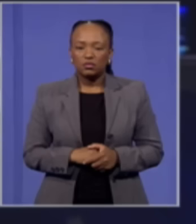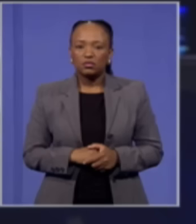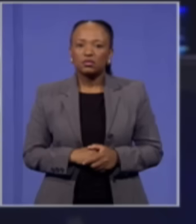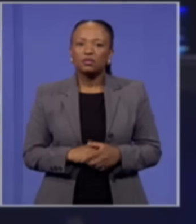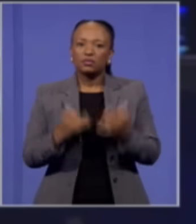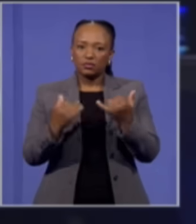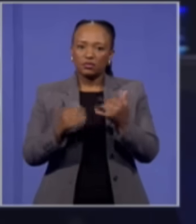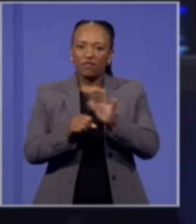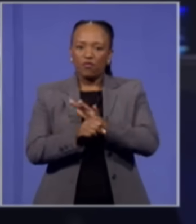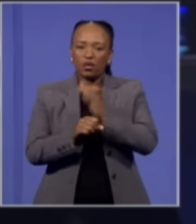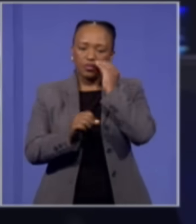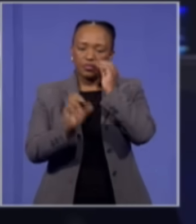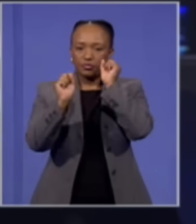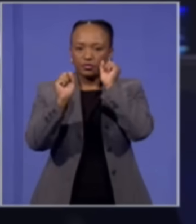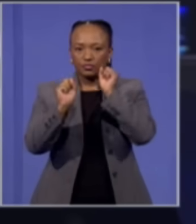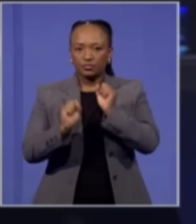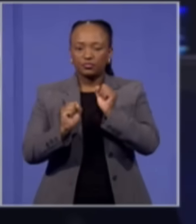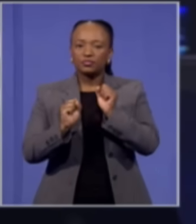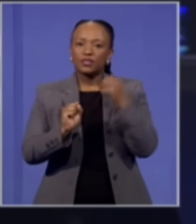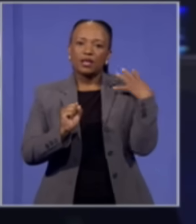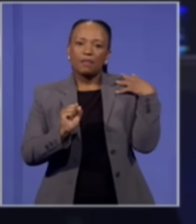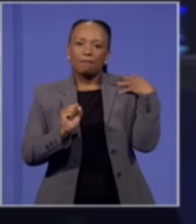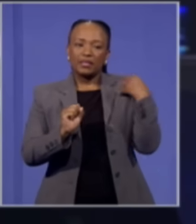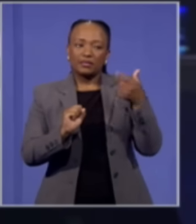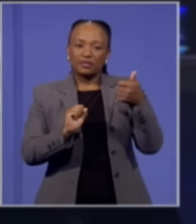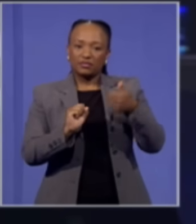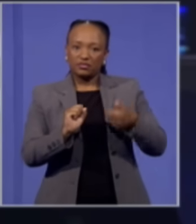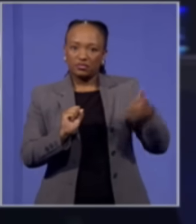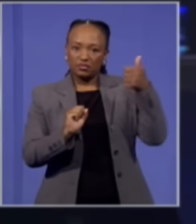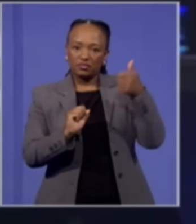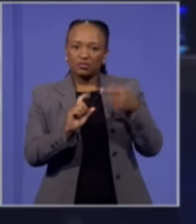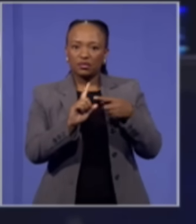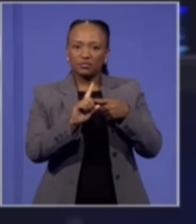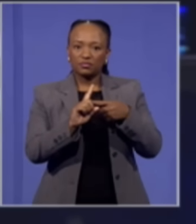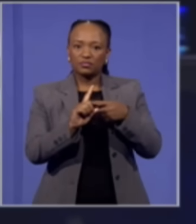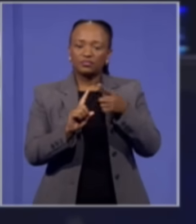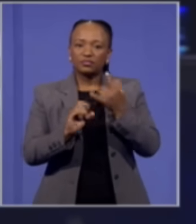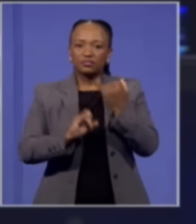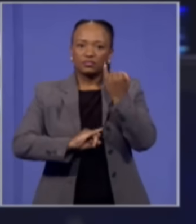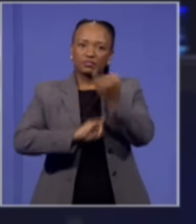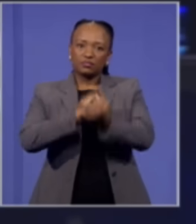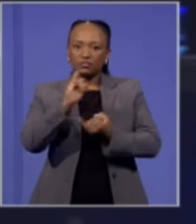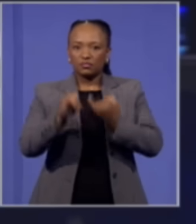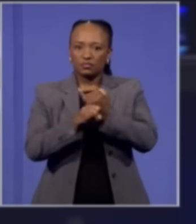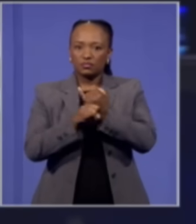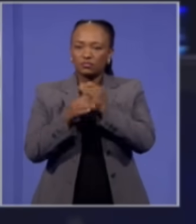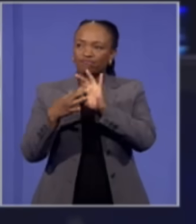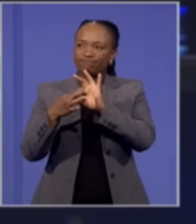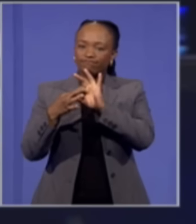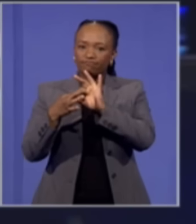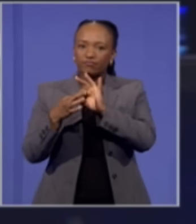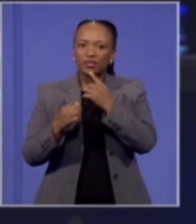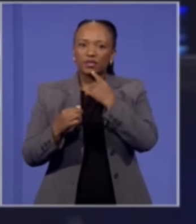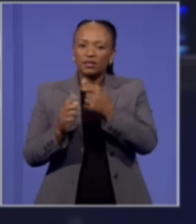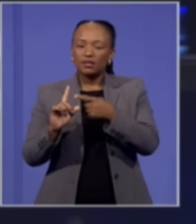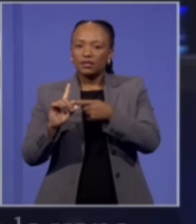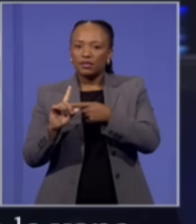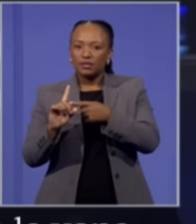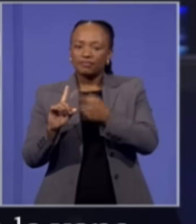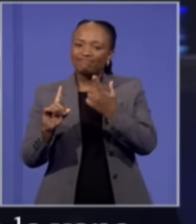Harewela Gabong letona la dikamano tsa matjhaba le sebedisano Ronald Lamola le re ke bomadimabe hore